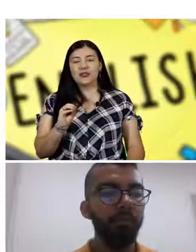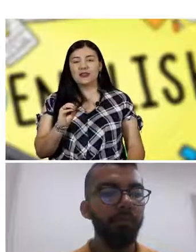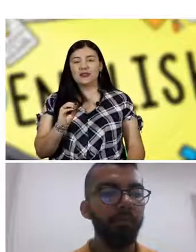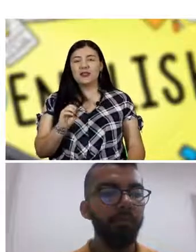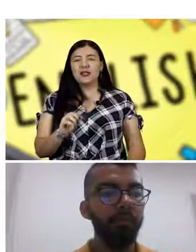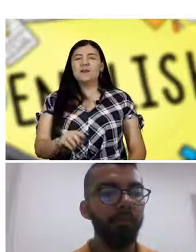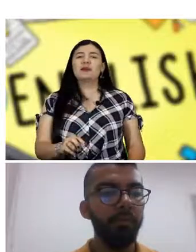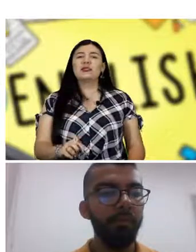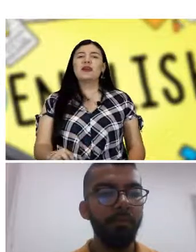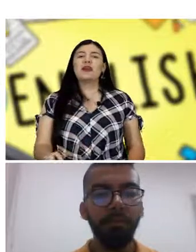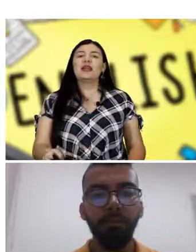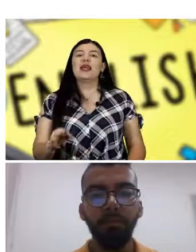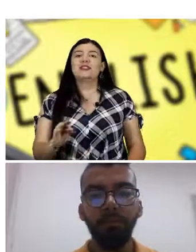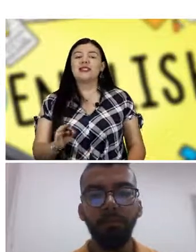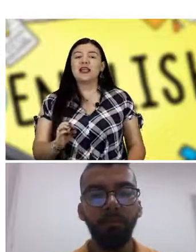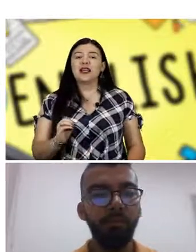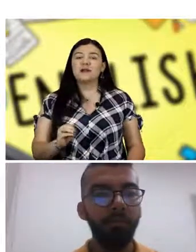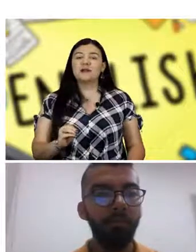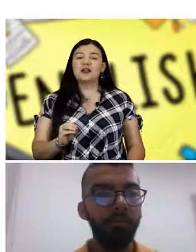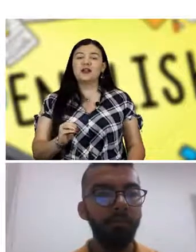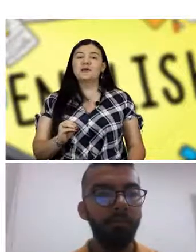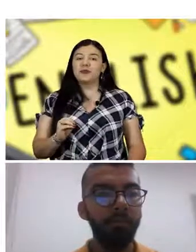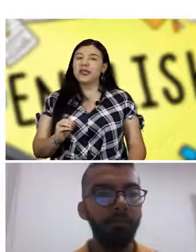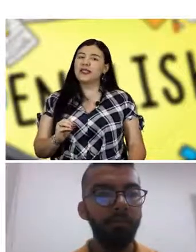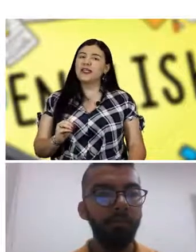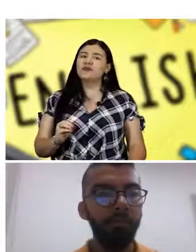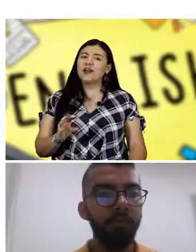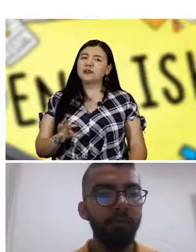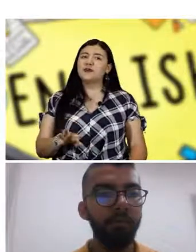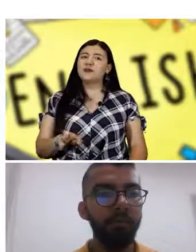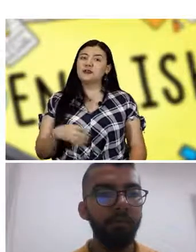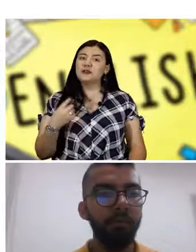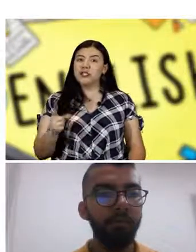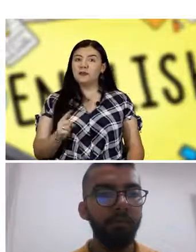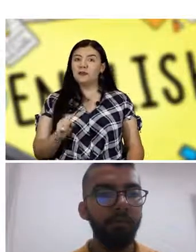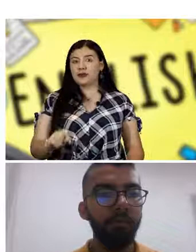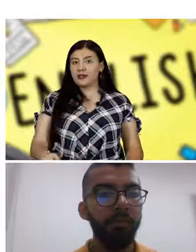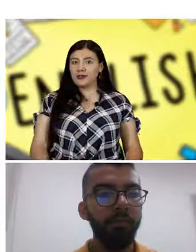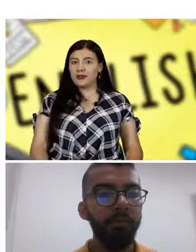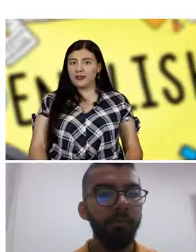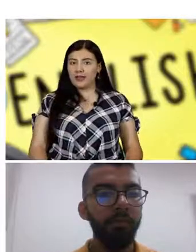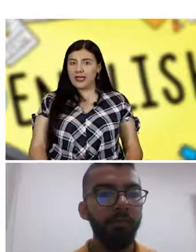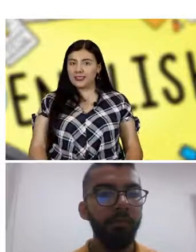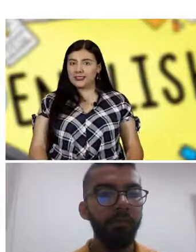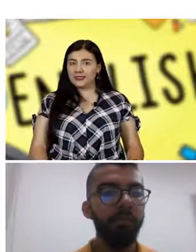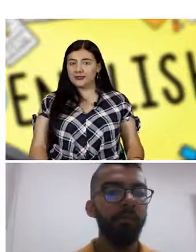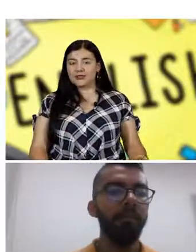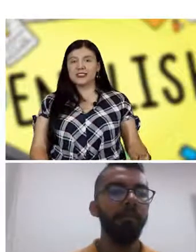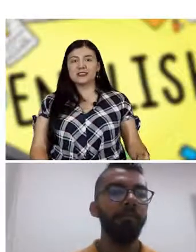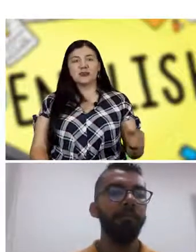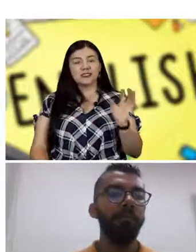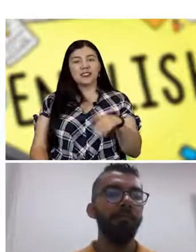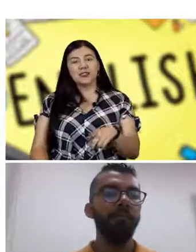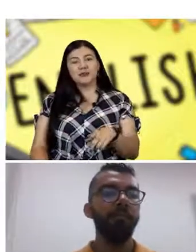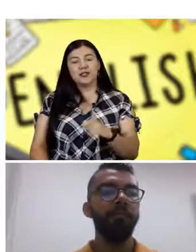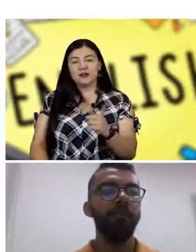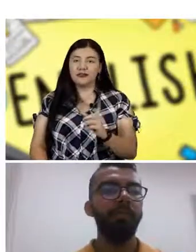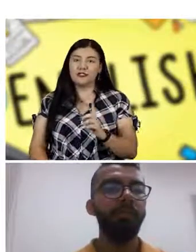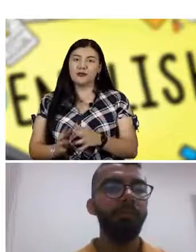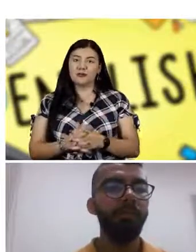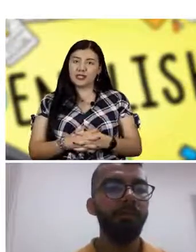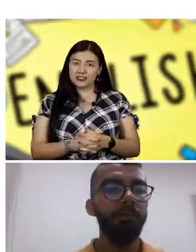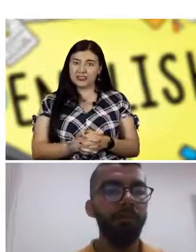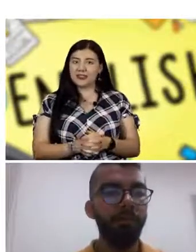muy atentos. Vamos a ver esta cápsula que tiene un dato curioso bien importante del inglés, ¿sí? Entonces, después de esta